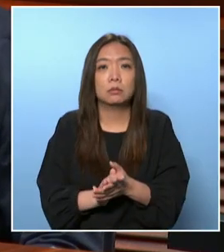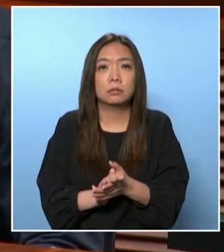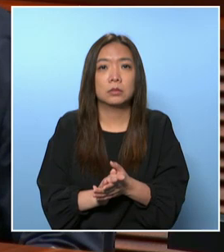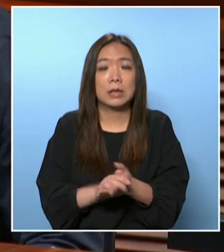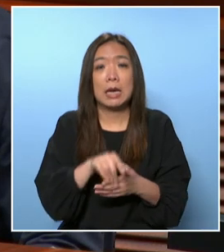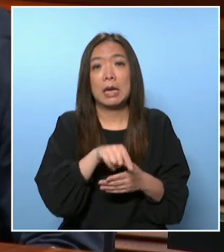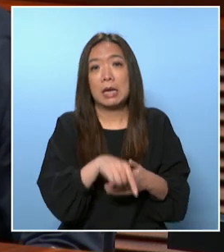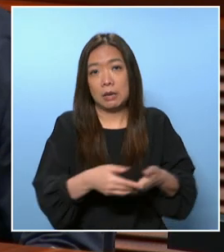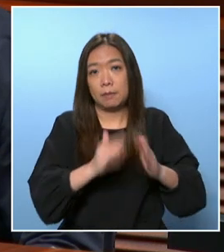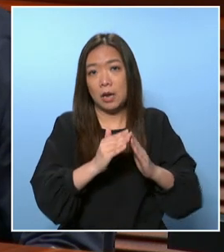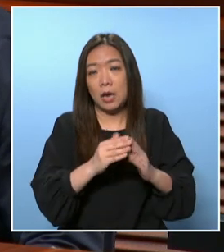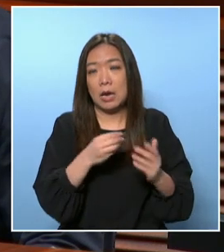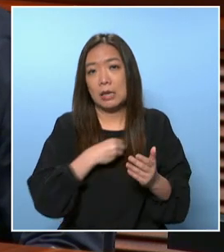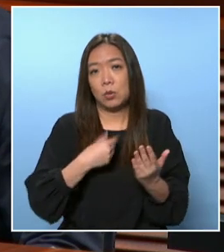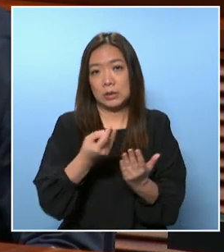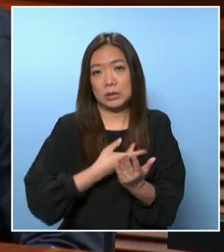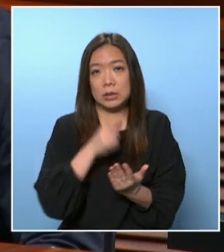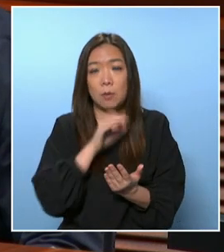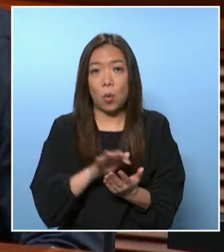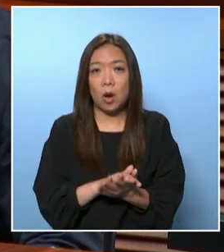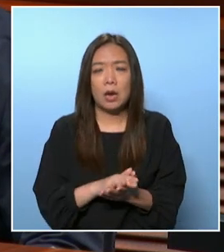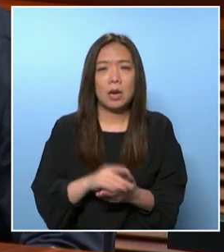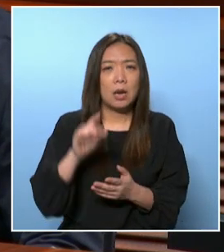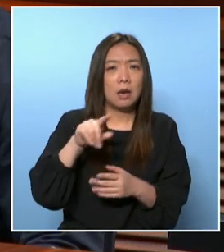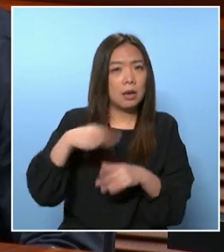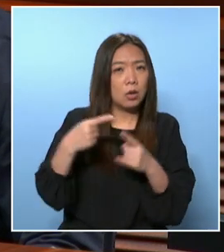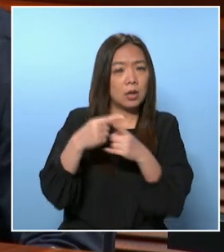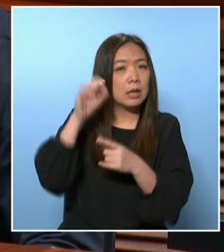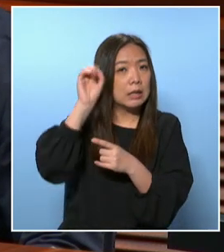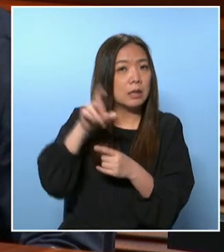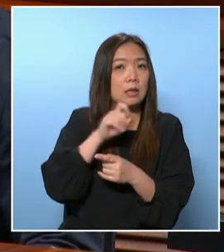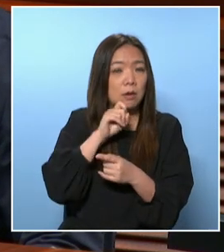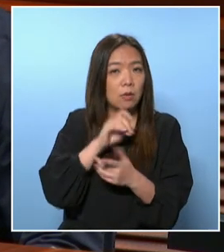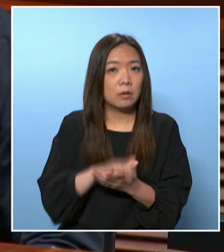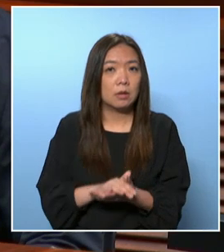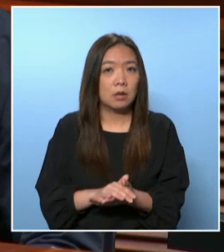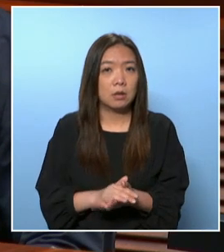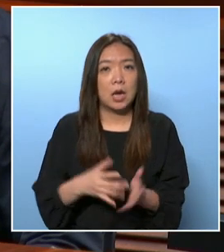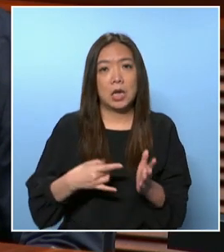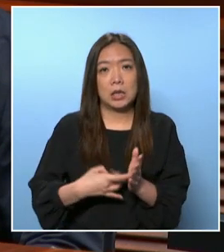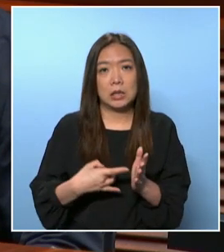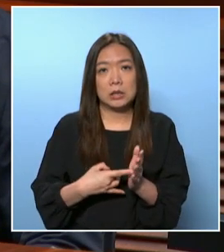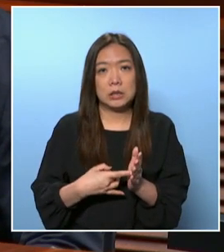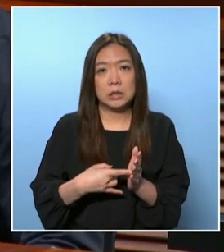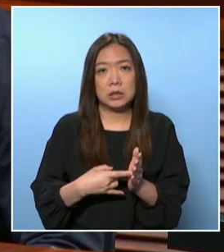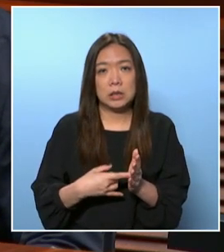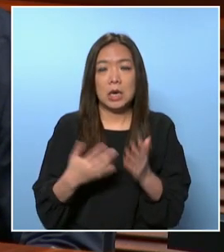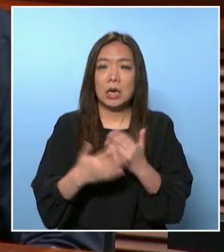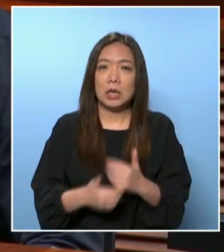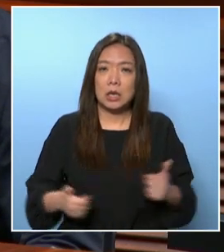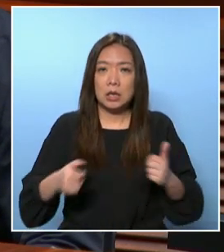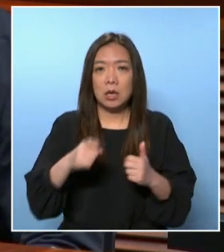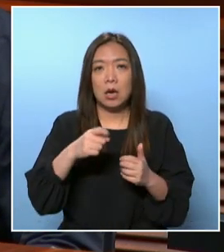be any central registry to record the AMDs? There are some suggestions